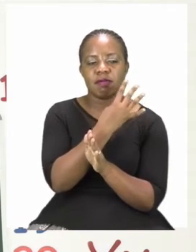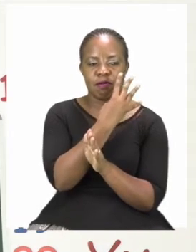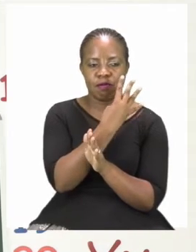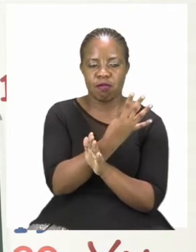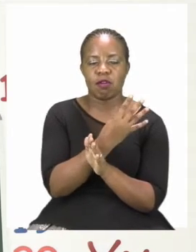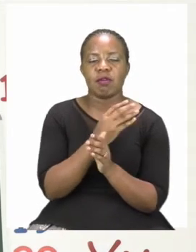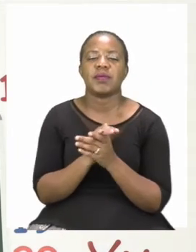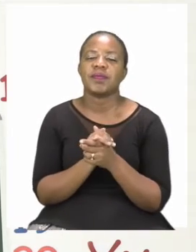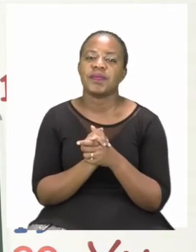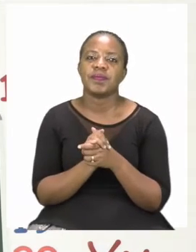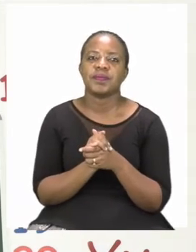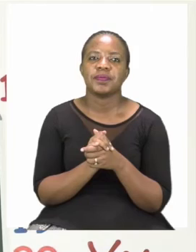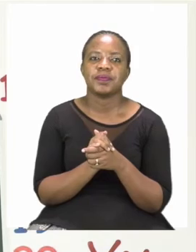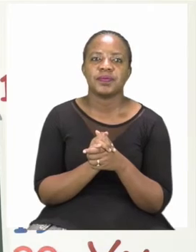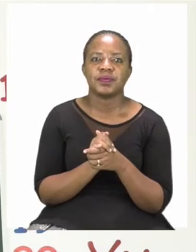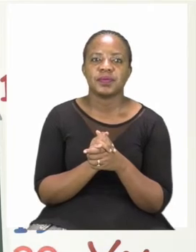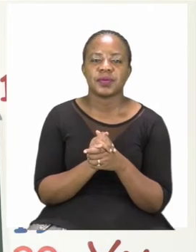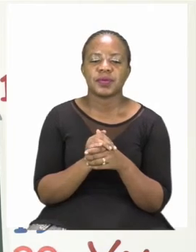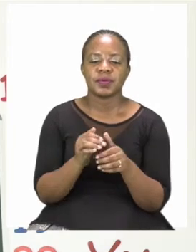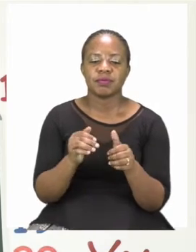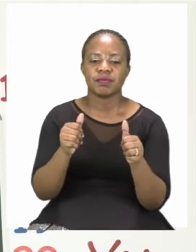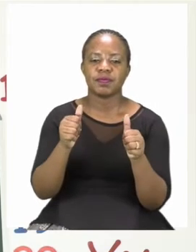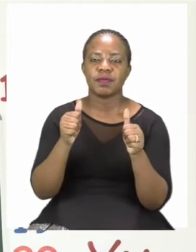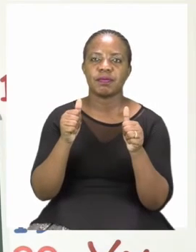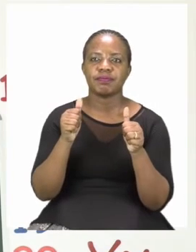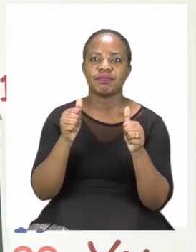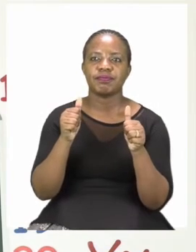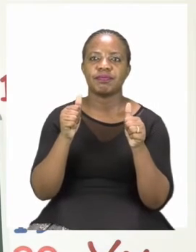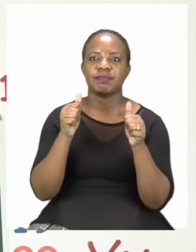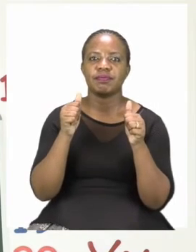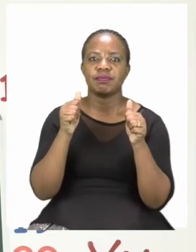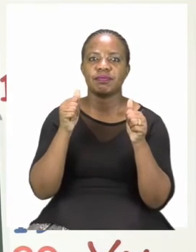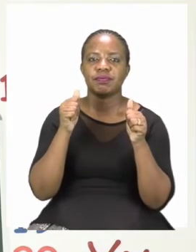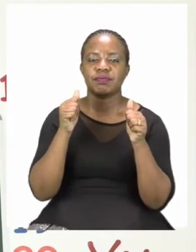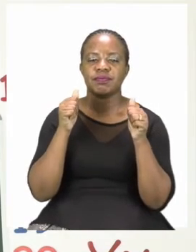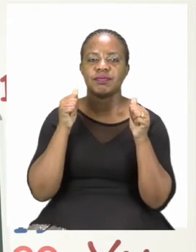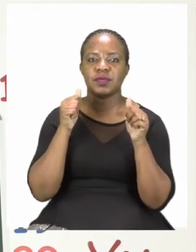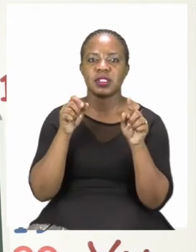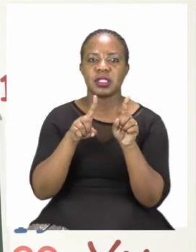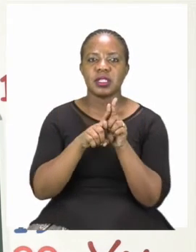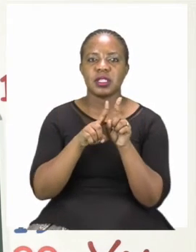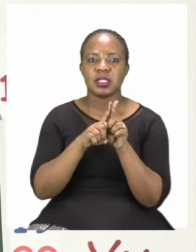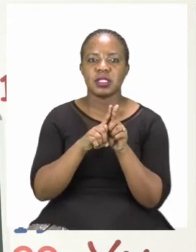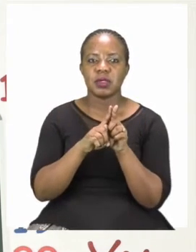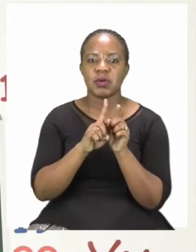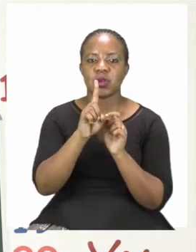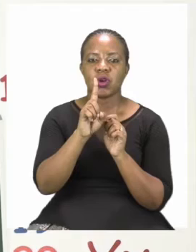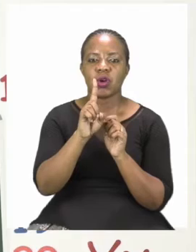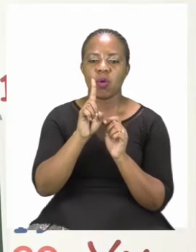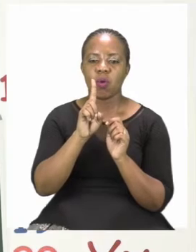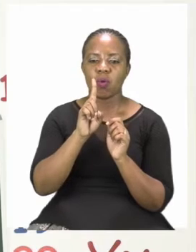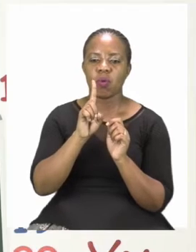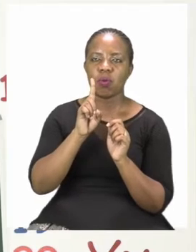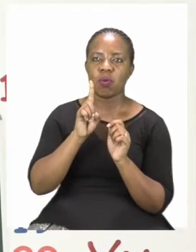Our online school will help you along the way. Find us at